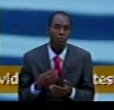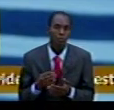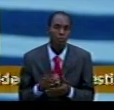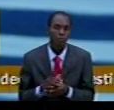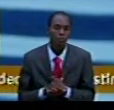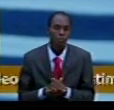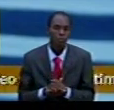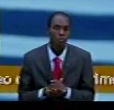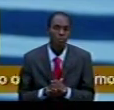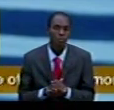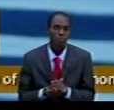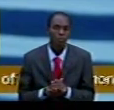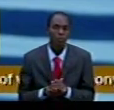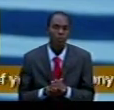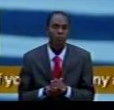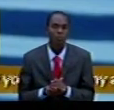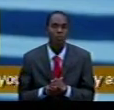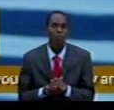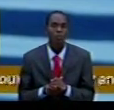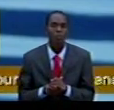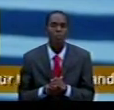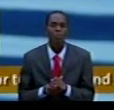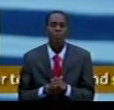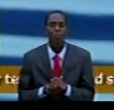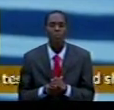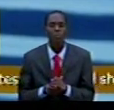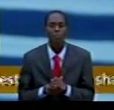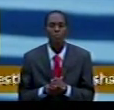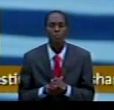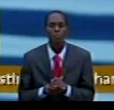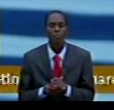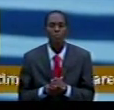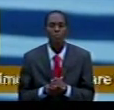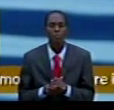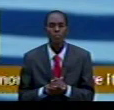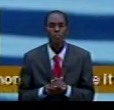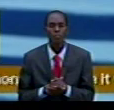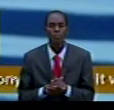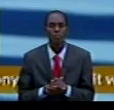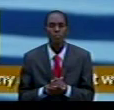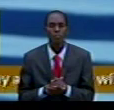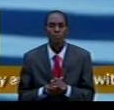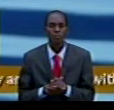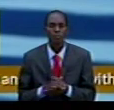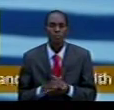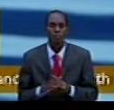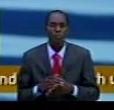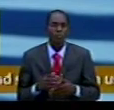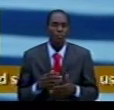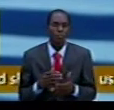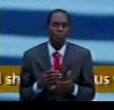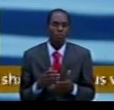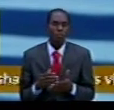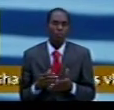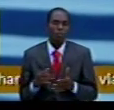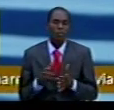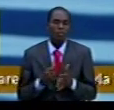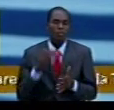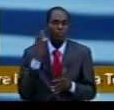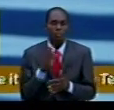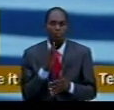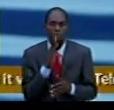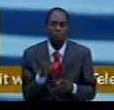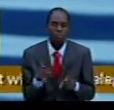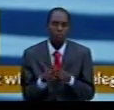because holding a phone, it would be very, very heavy on my hand. And even this, any sound coming to my ear, it would be as if the sound